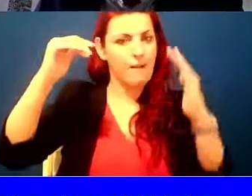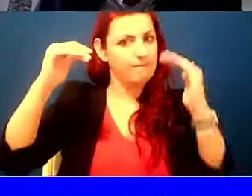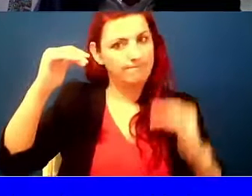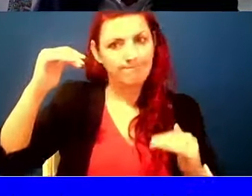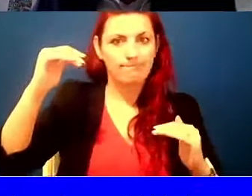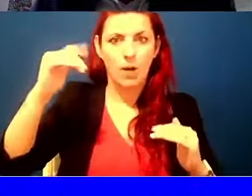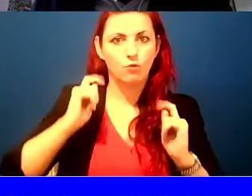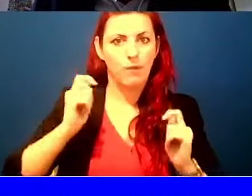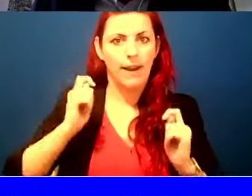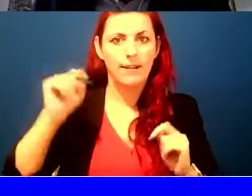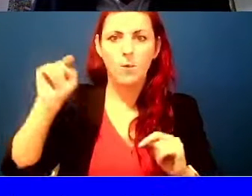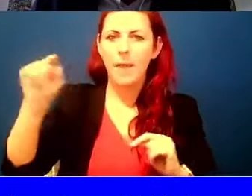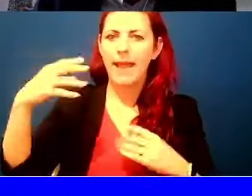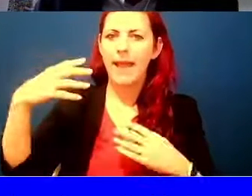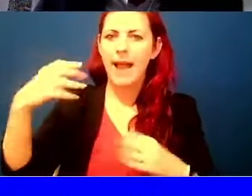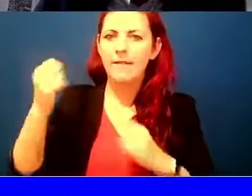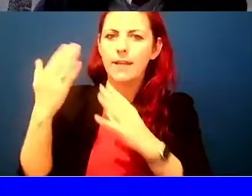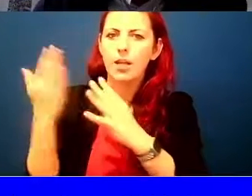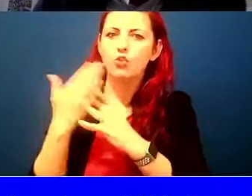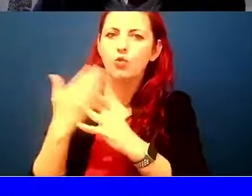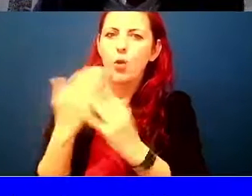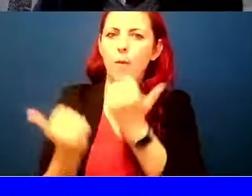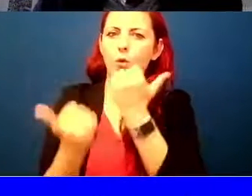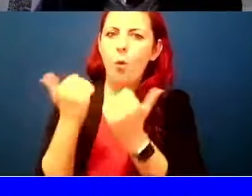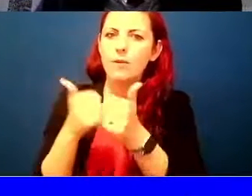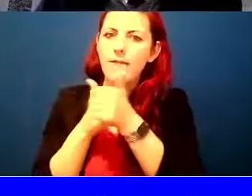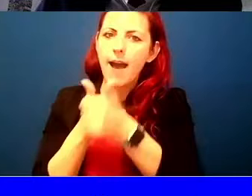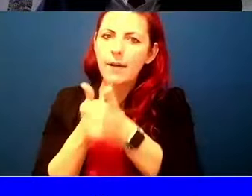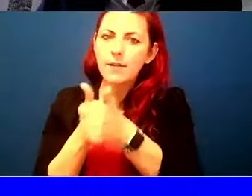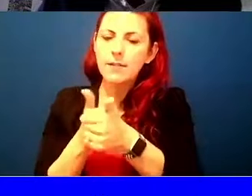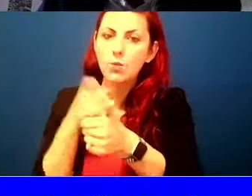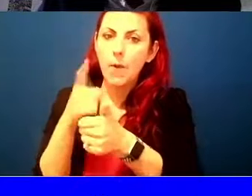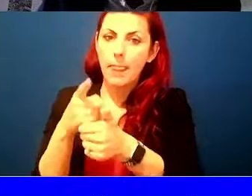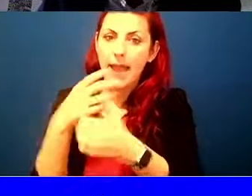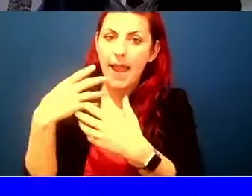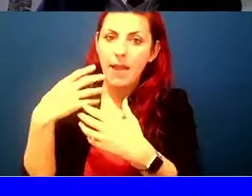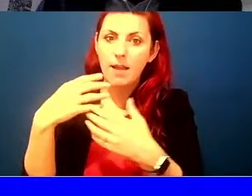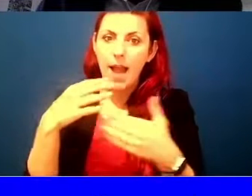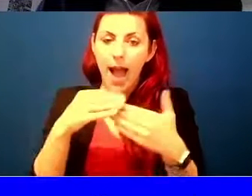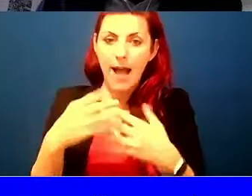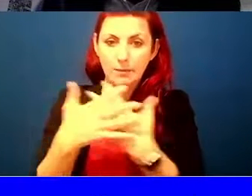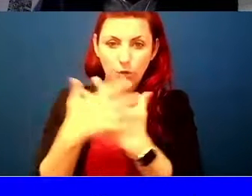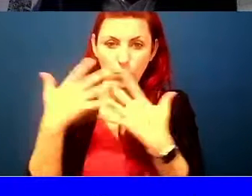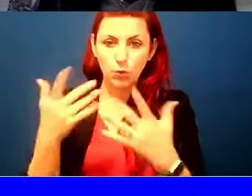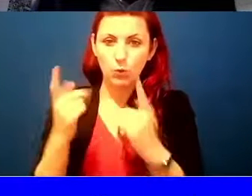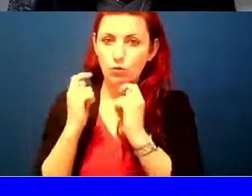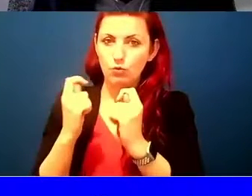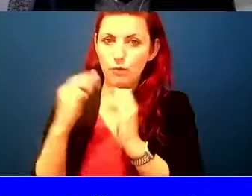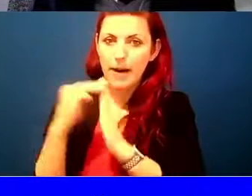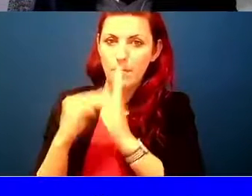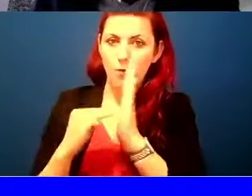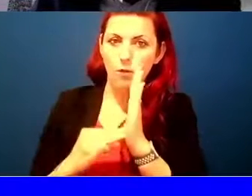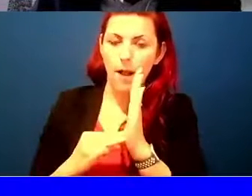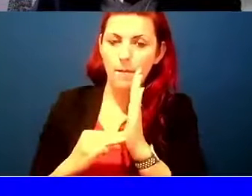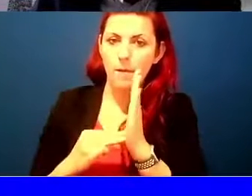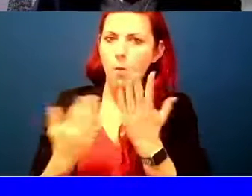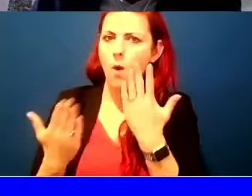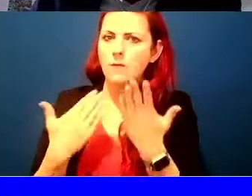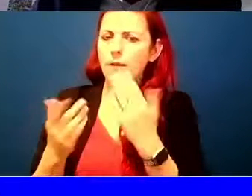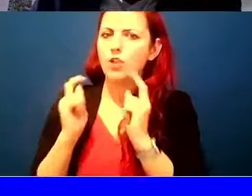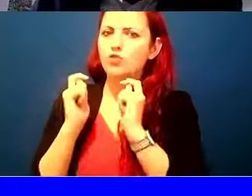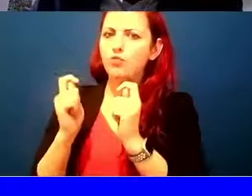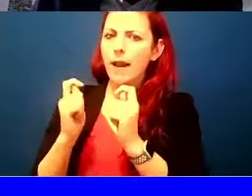Advocacy, which pioneered a really outstanding training program with the Advocates Gateway, which involved training legal